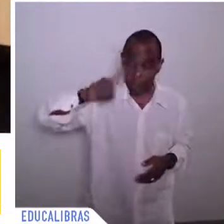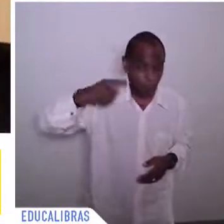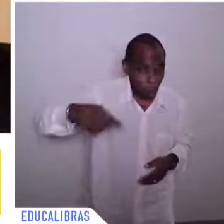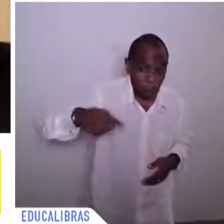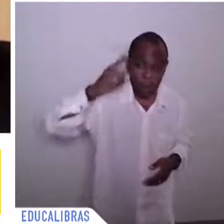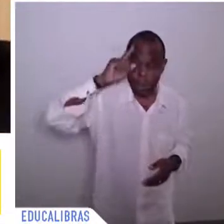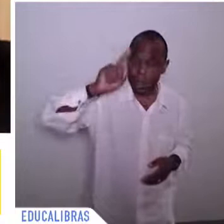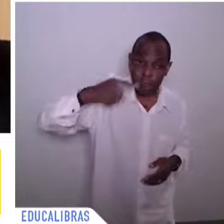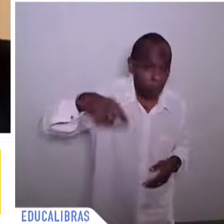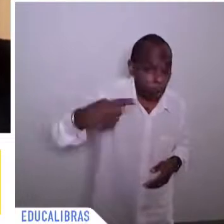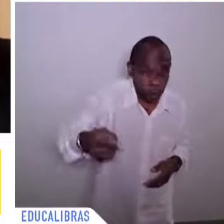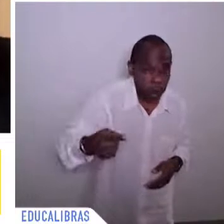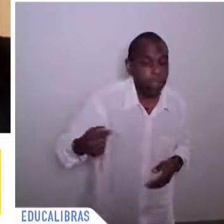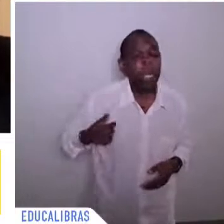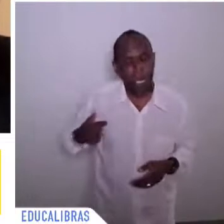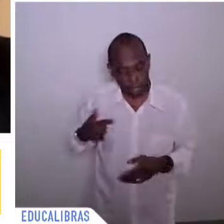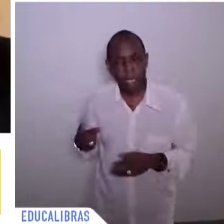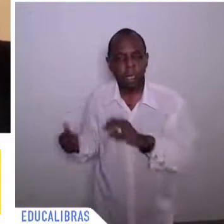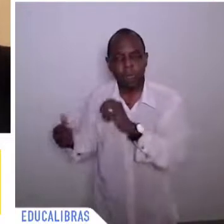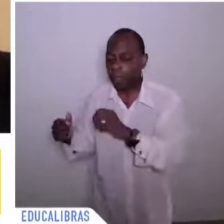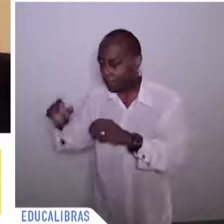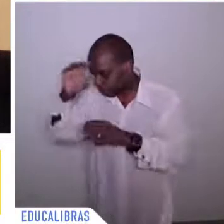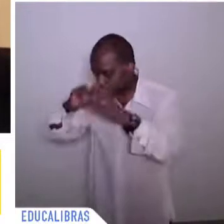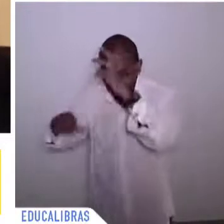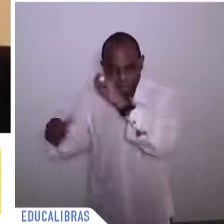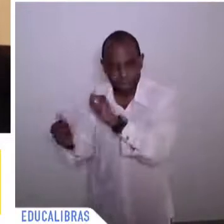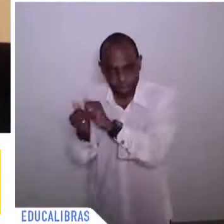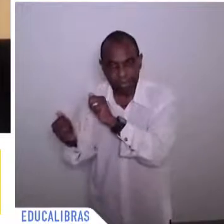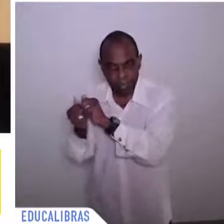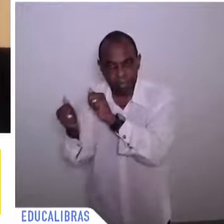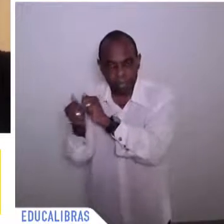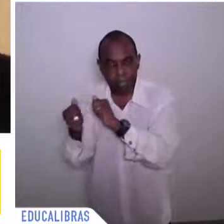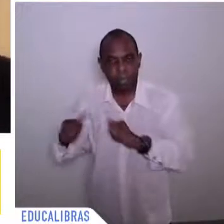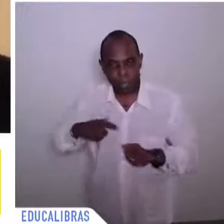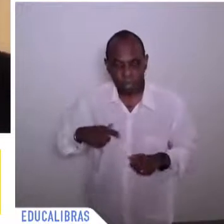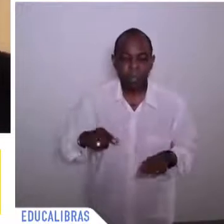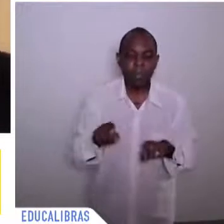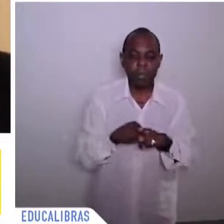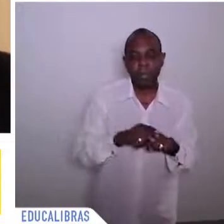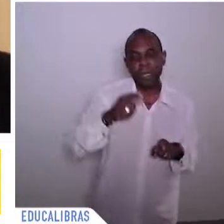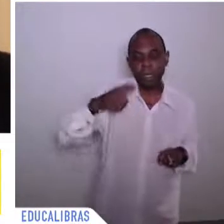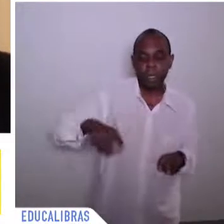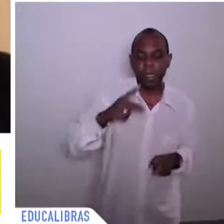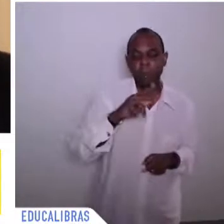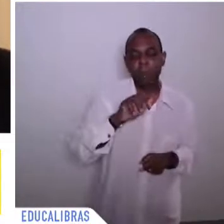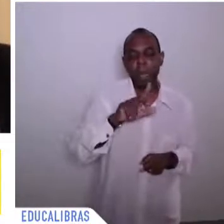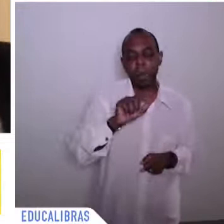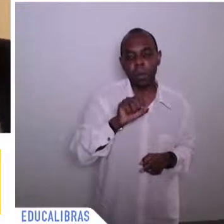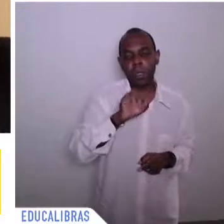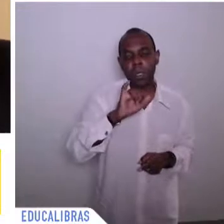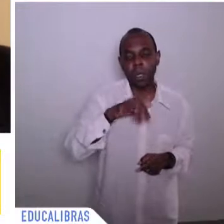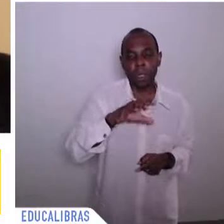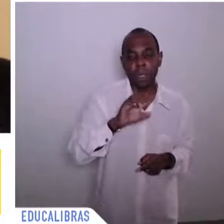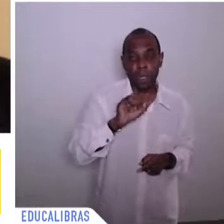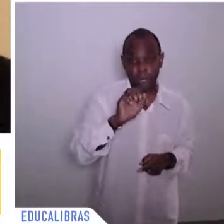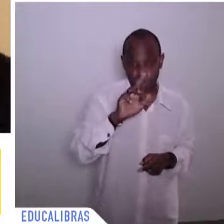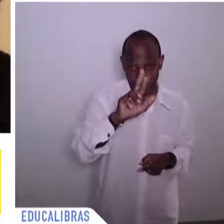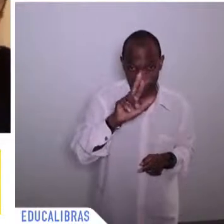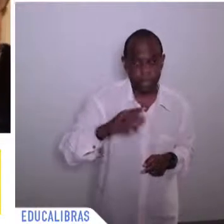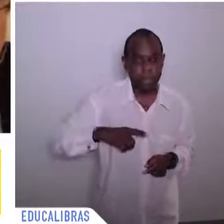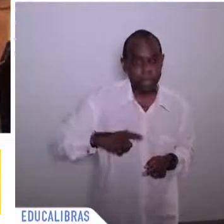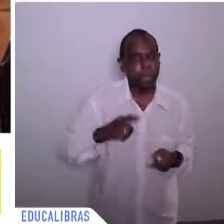his friend and learning with him every day. A culture secretary like Marilena Chauí or Paulo Singe,